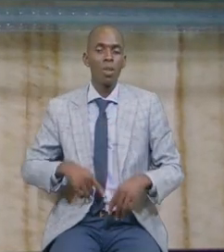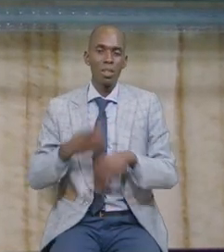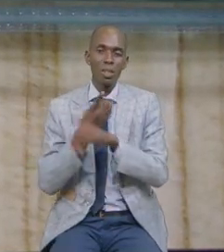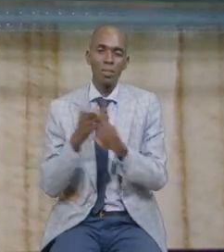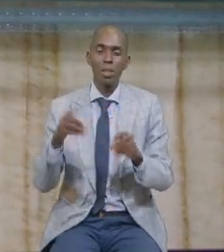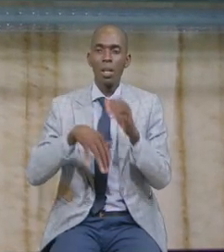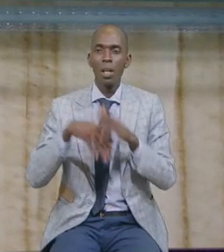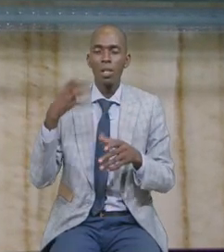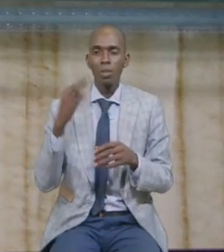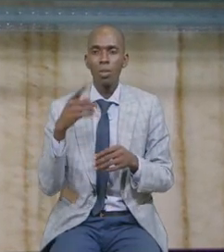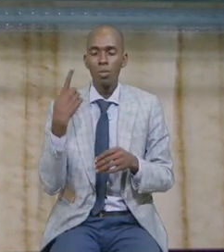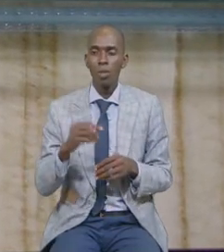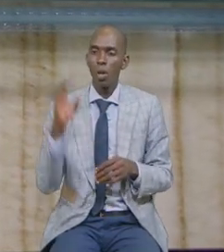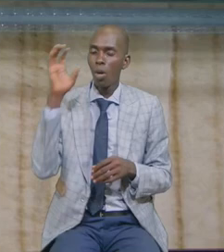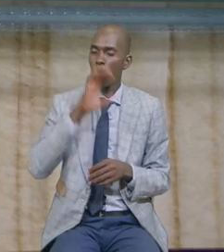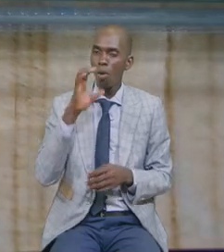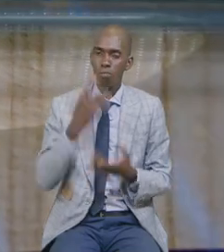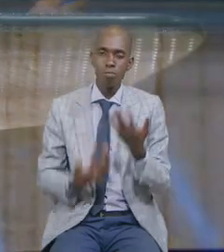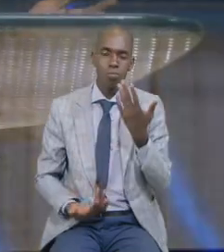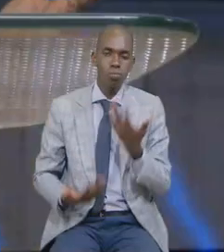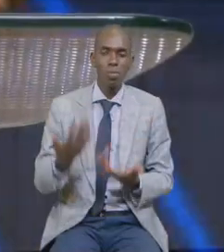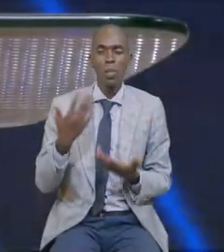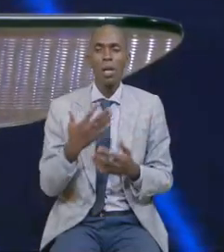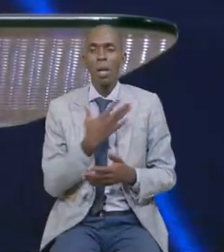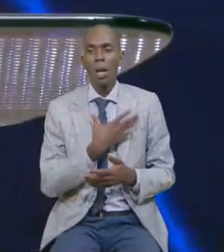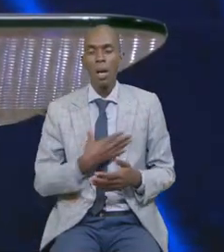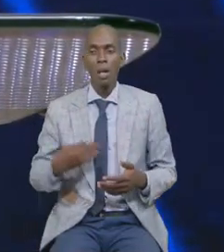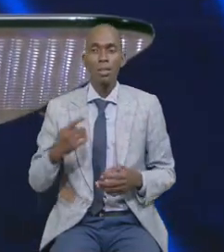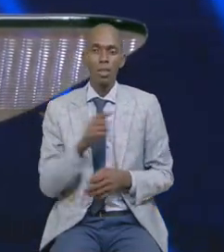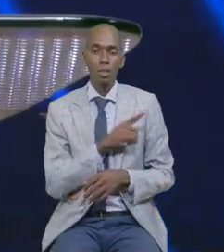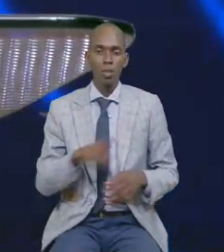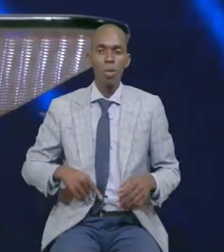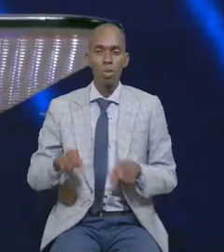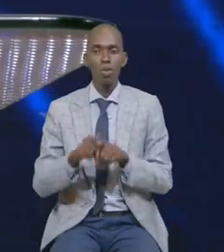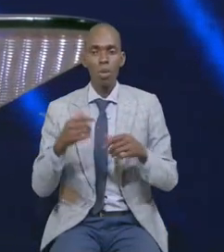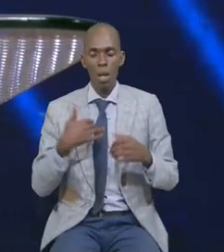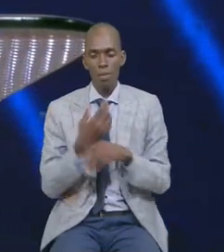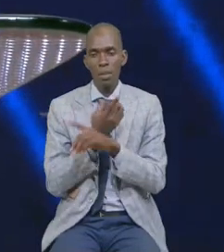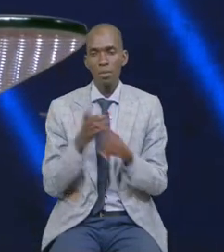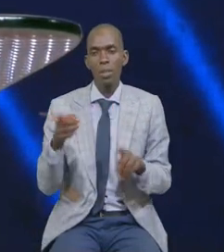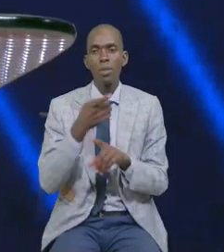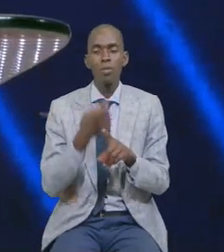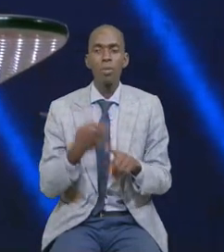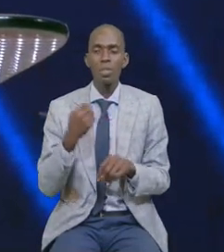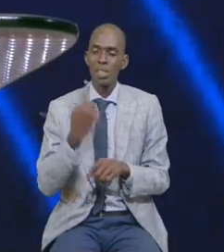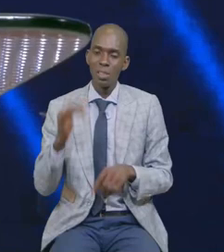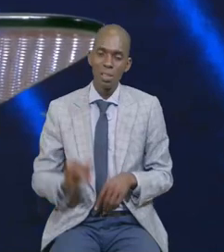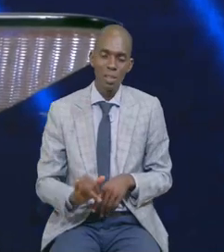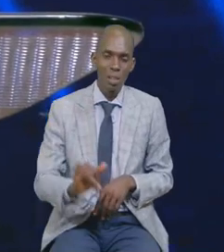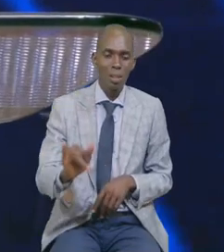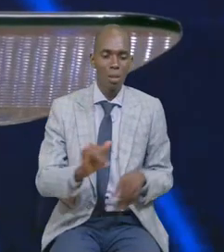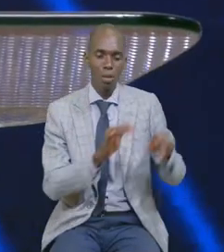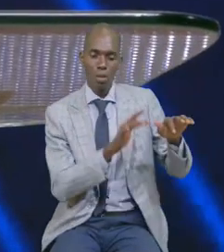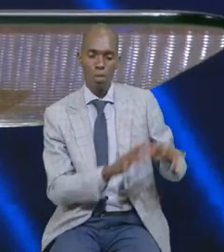they've gone to heaven. The Lord has delivered them from the eternal lake of fire. They are now in